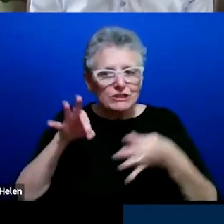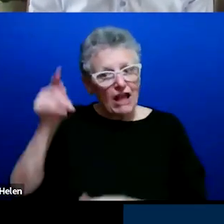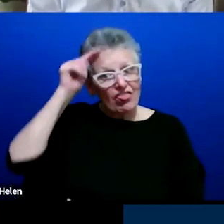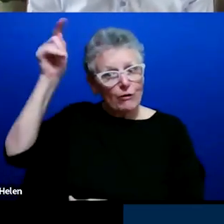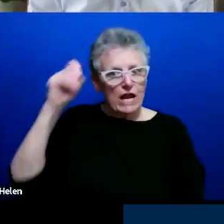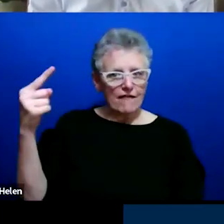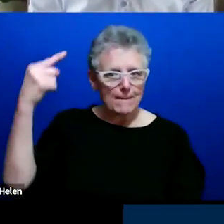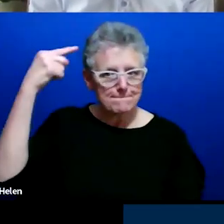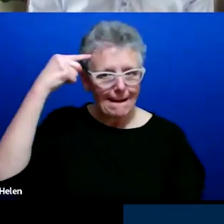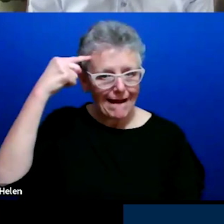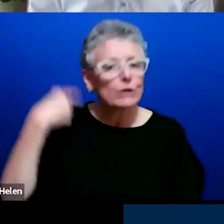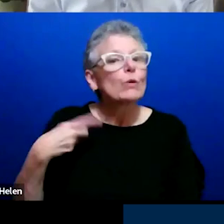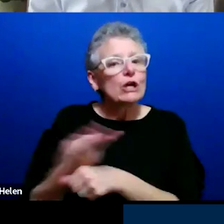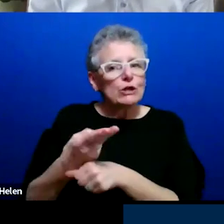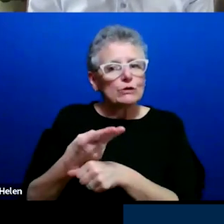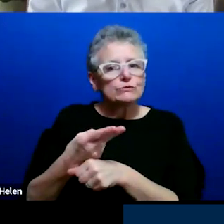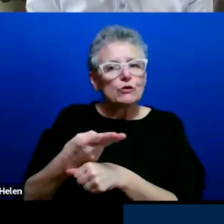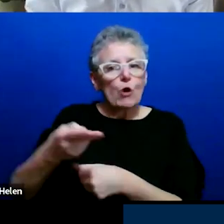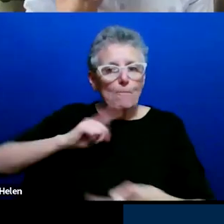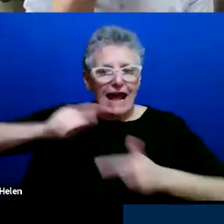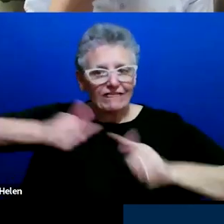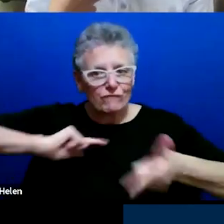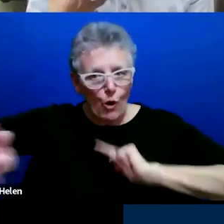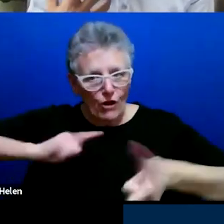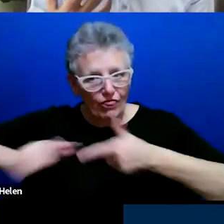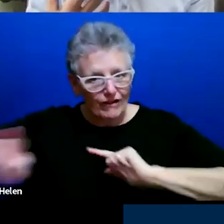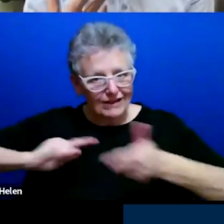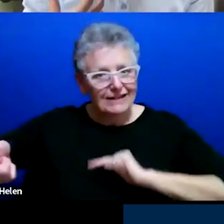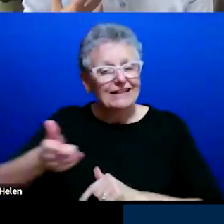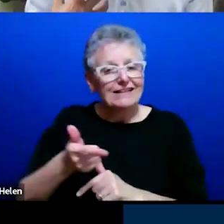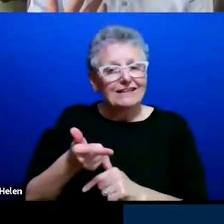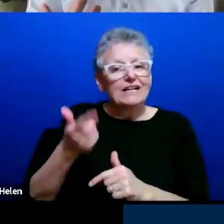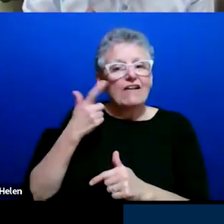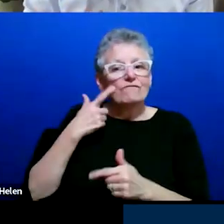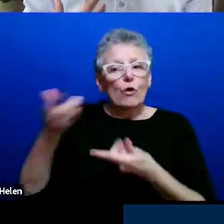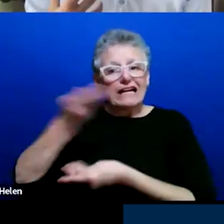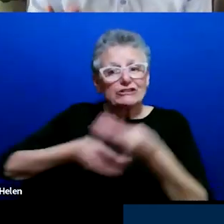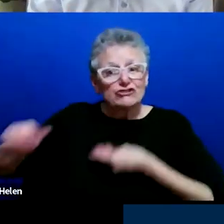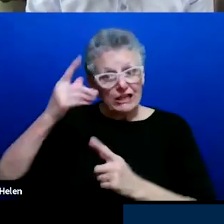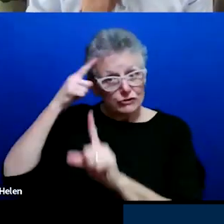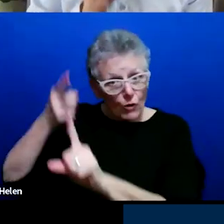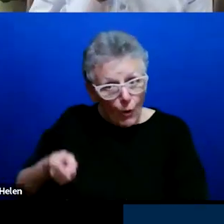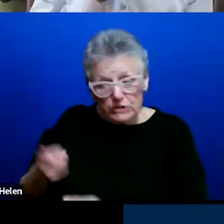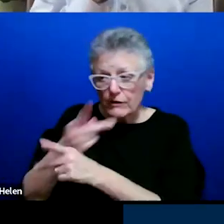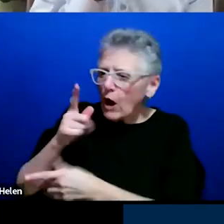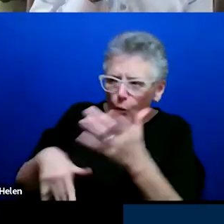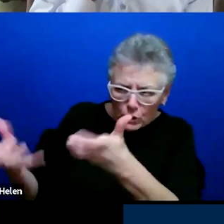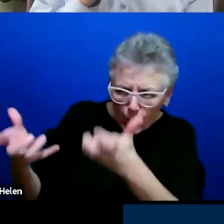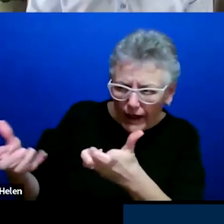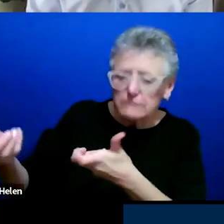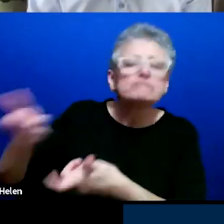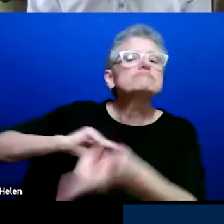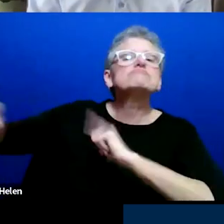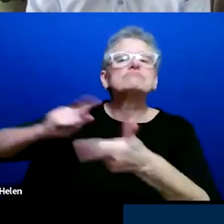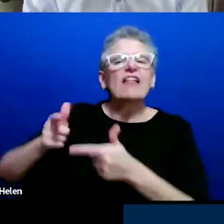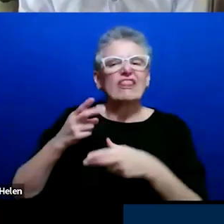mind. And we use this to go back and forth, and that is to exchange goals and figure out what the other people want. And that's what we